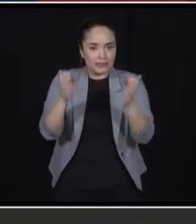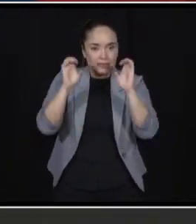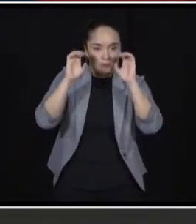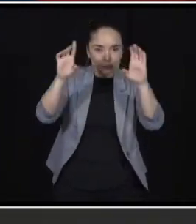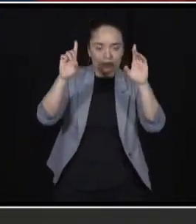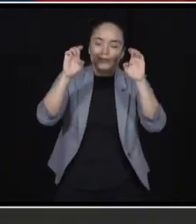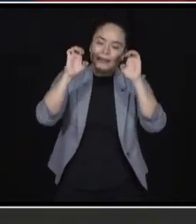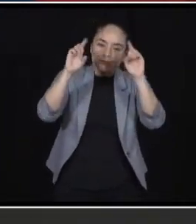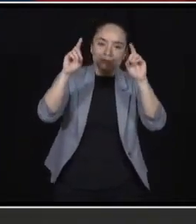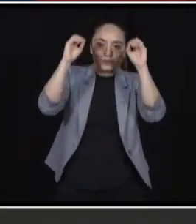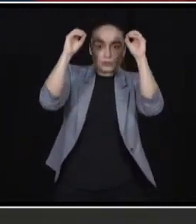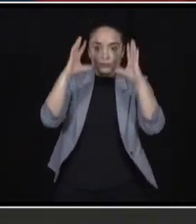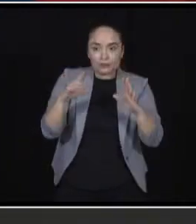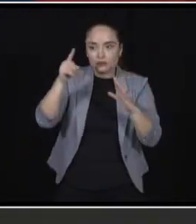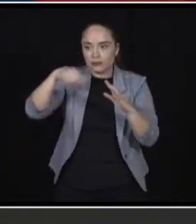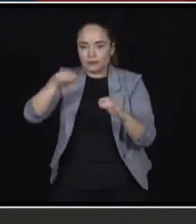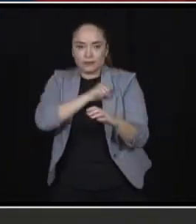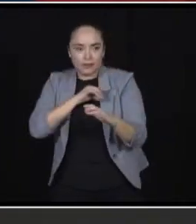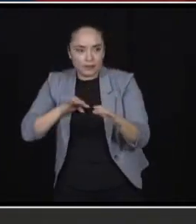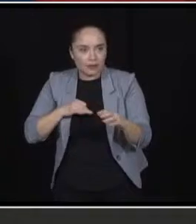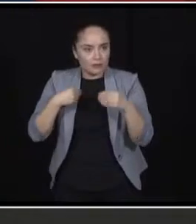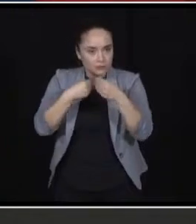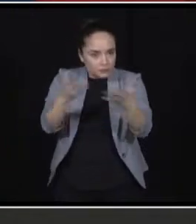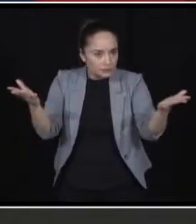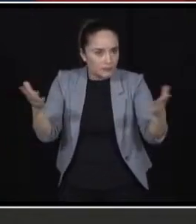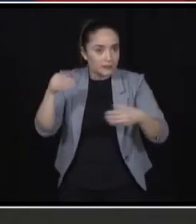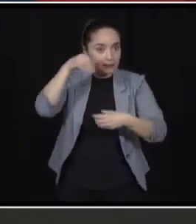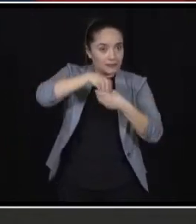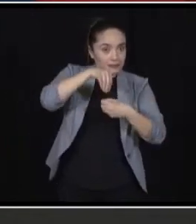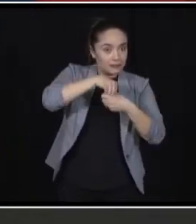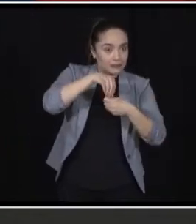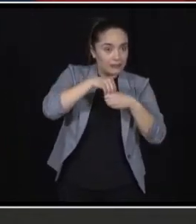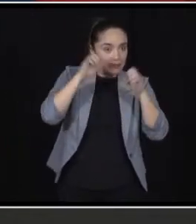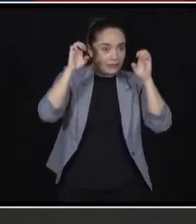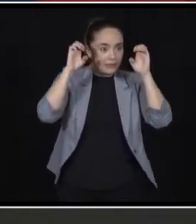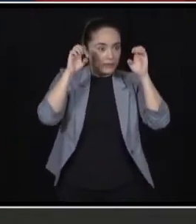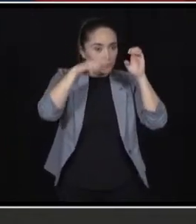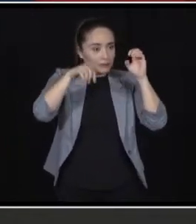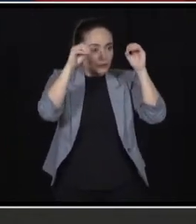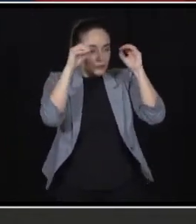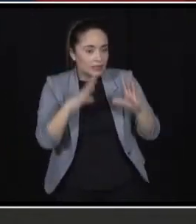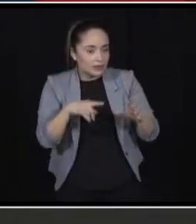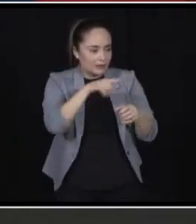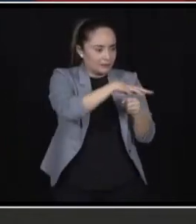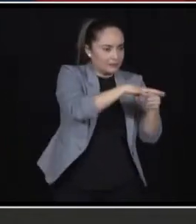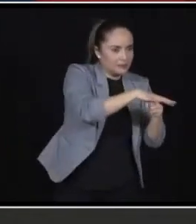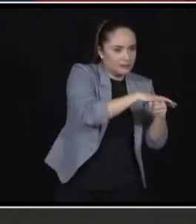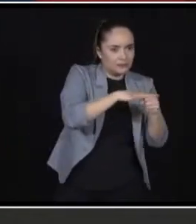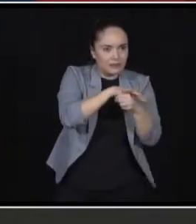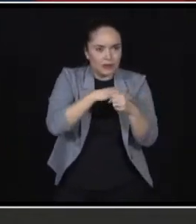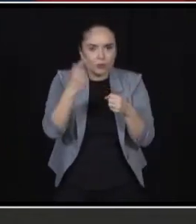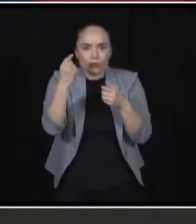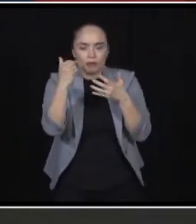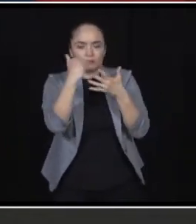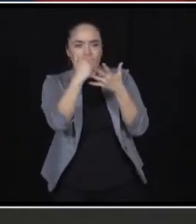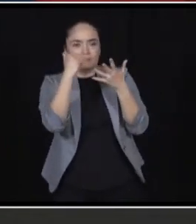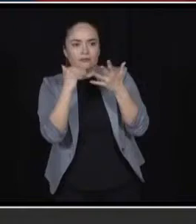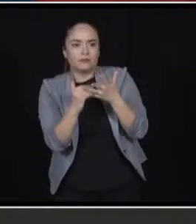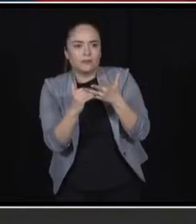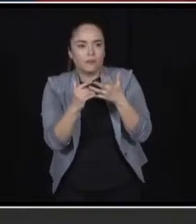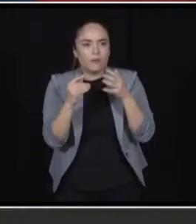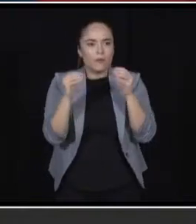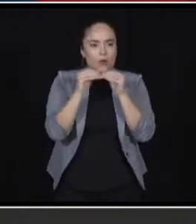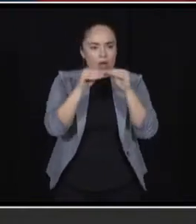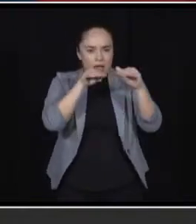about expanded access to asymptomatic testing to over 180 assessment centers. We talked about a plan urging